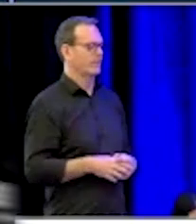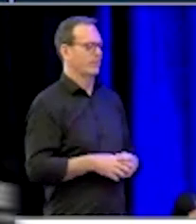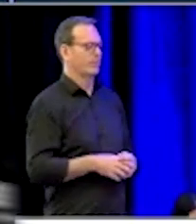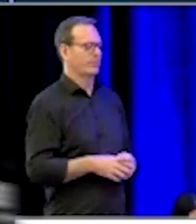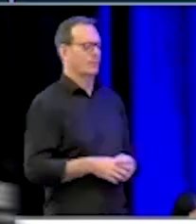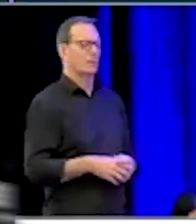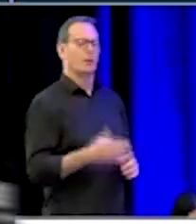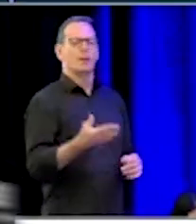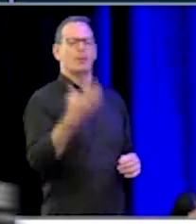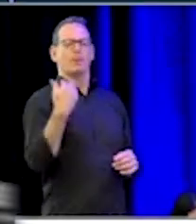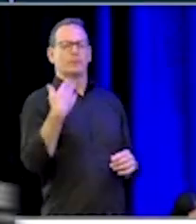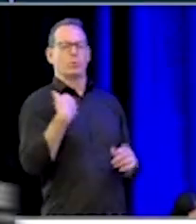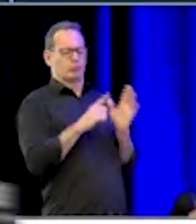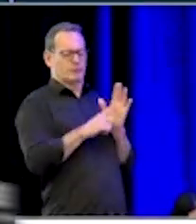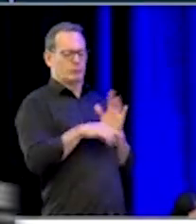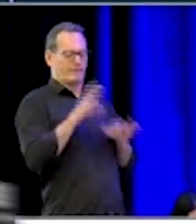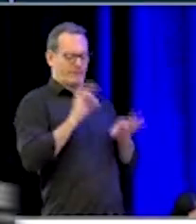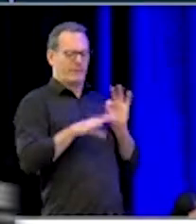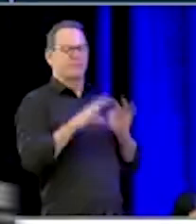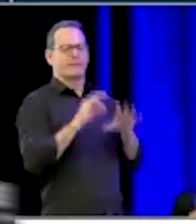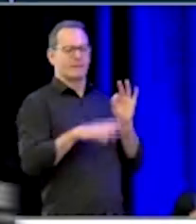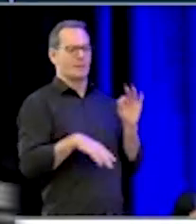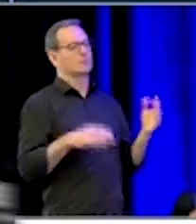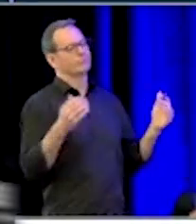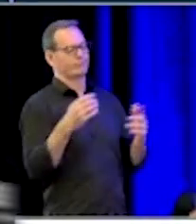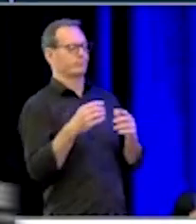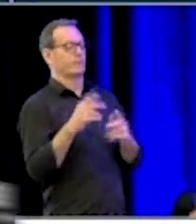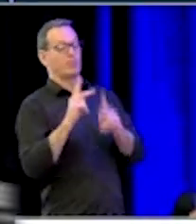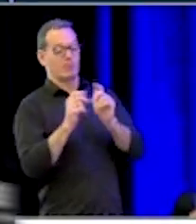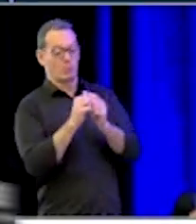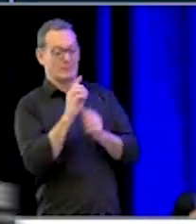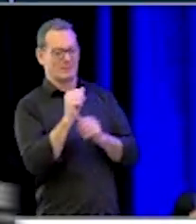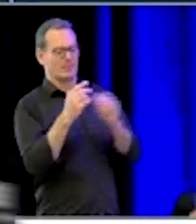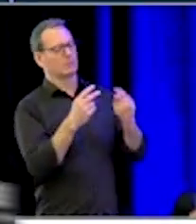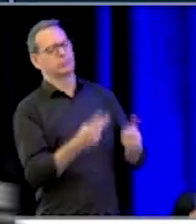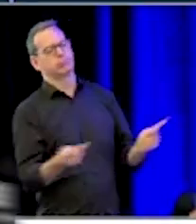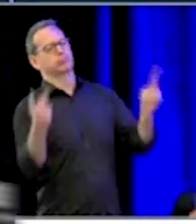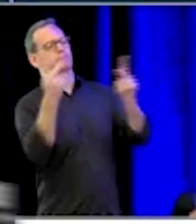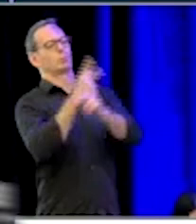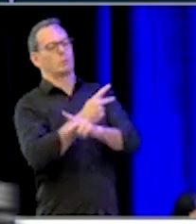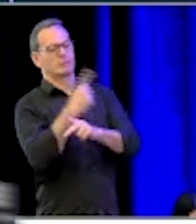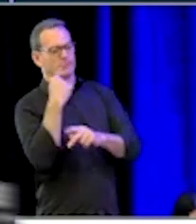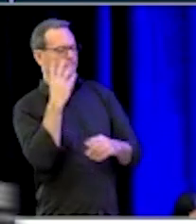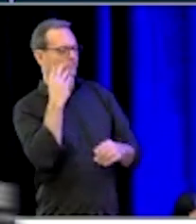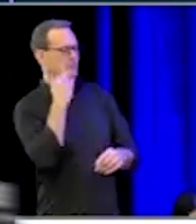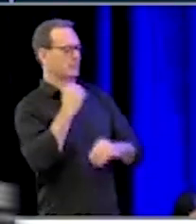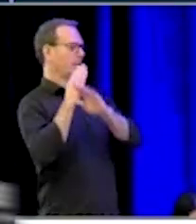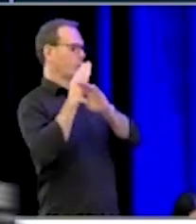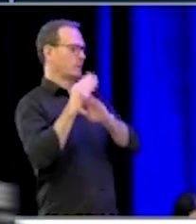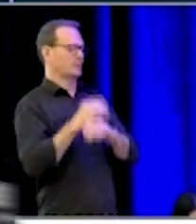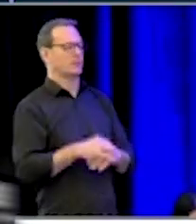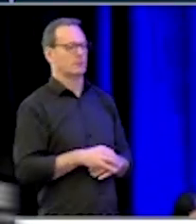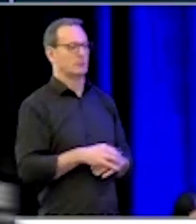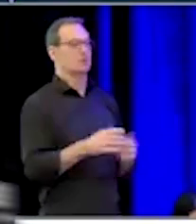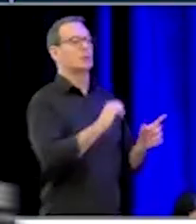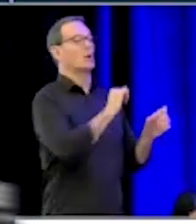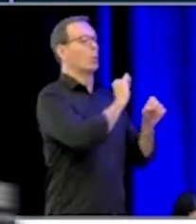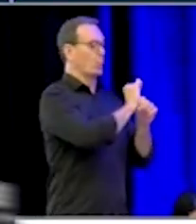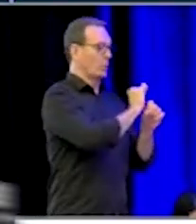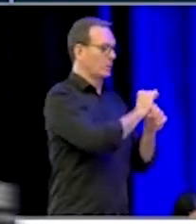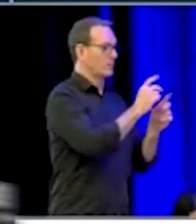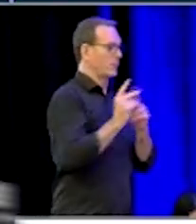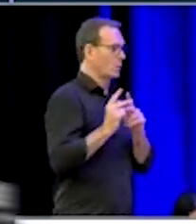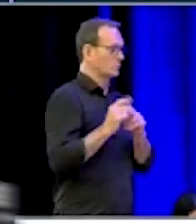exist disproportionately for persons with disabilities, and that this effect is also seen in the workforce as well. So our